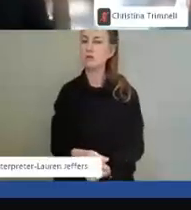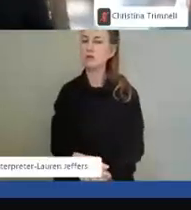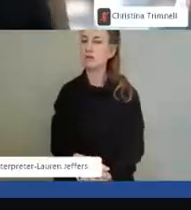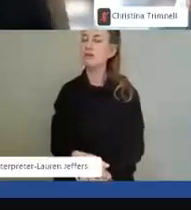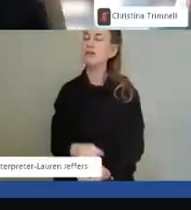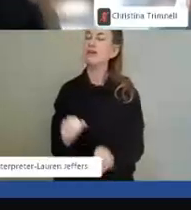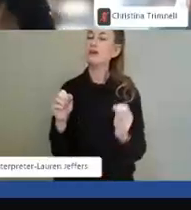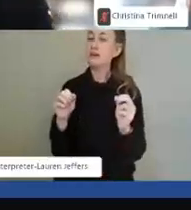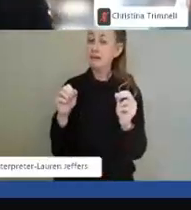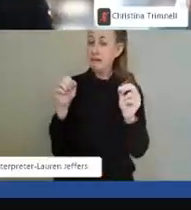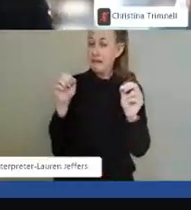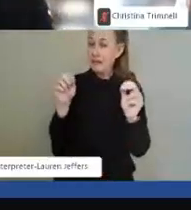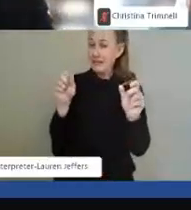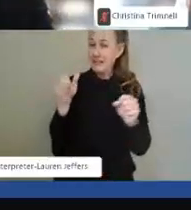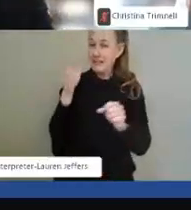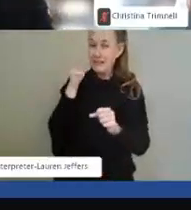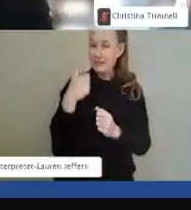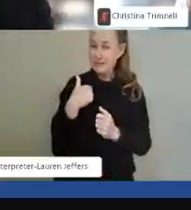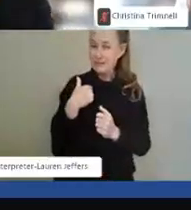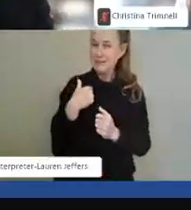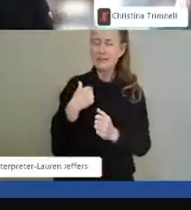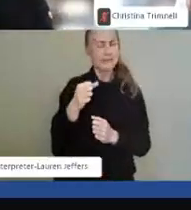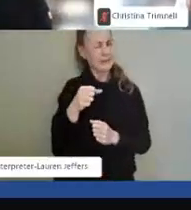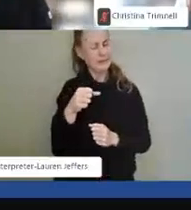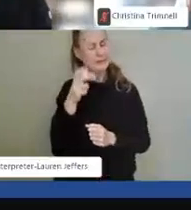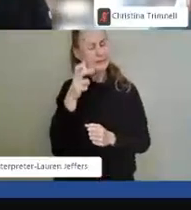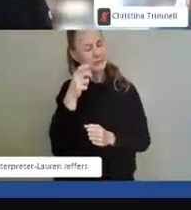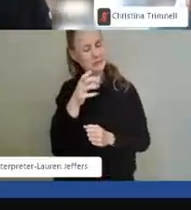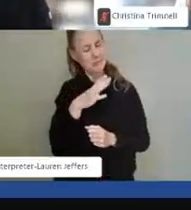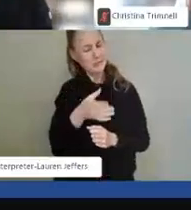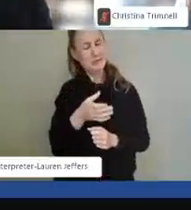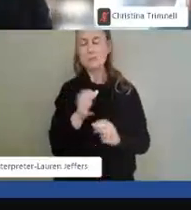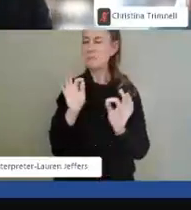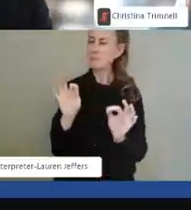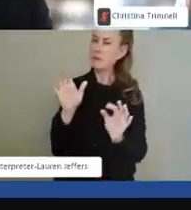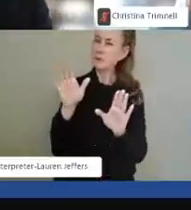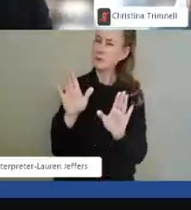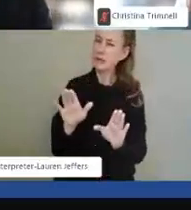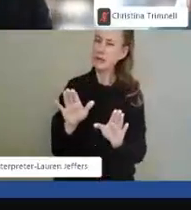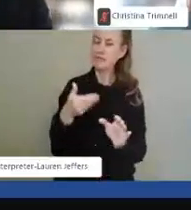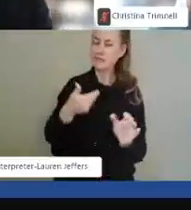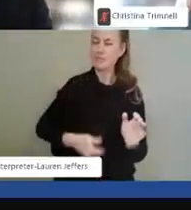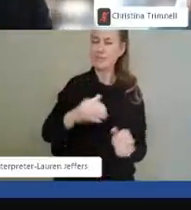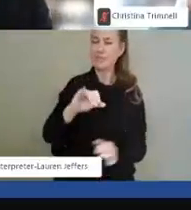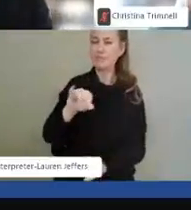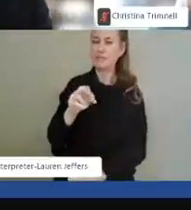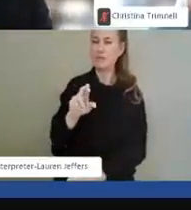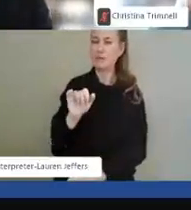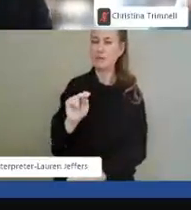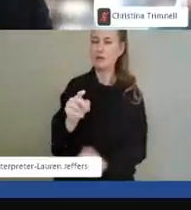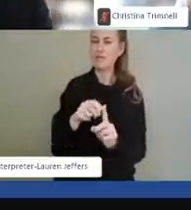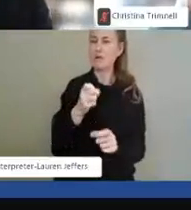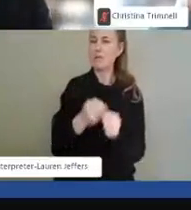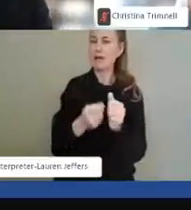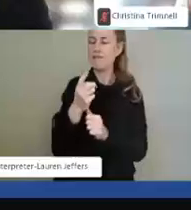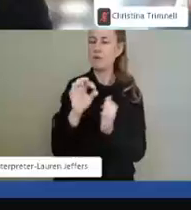Okay. Can everyone hear me? Yes, you're coming through just fine. Okay, great. This is Jordan from Everybody Counts, and